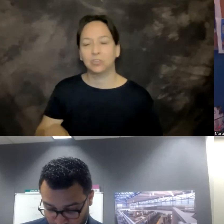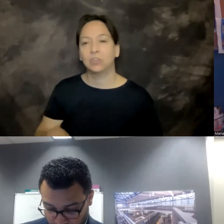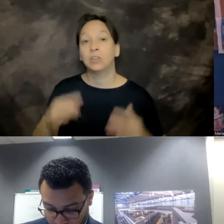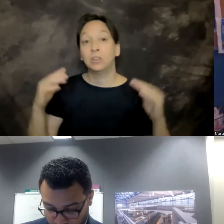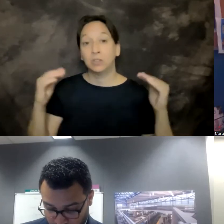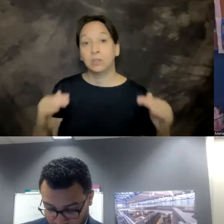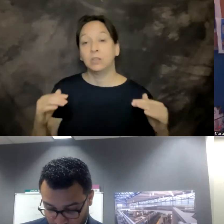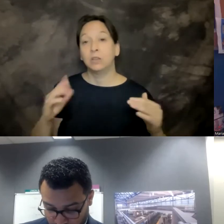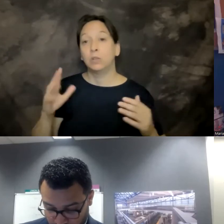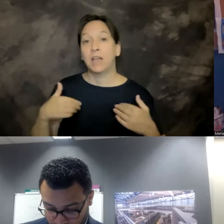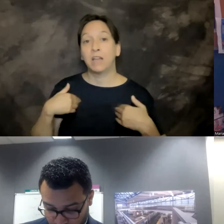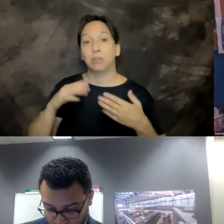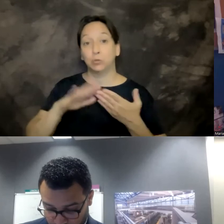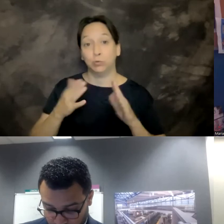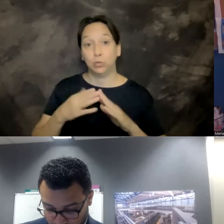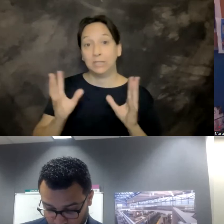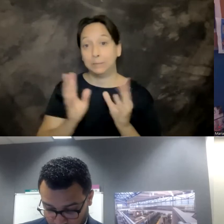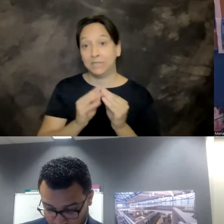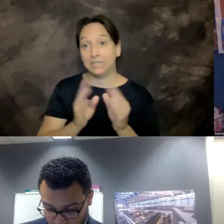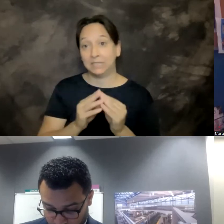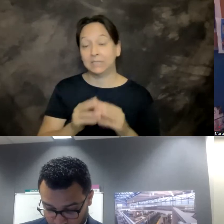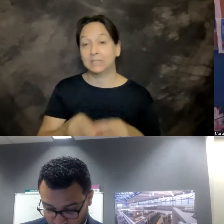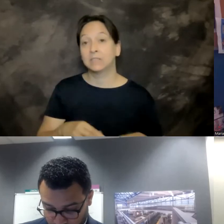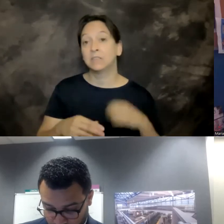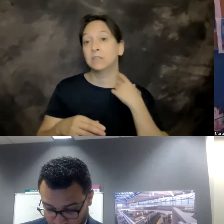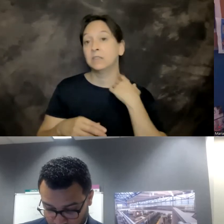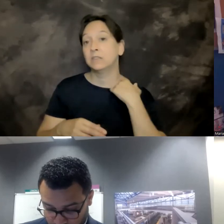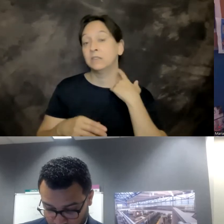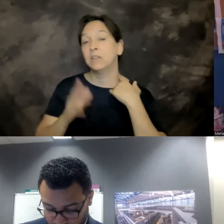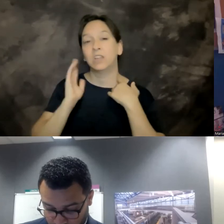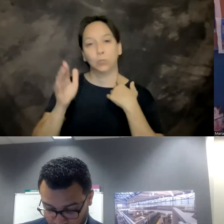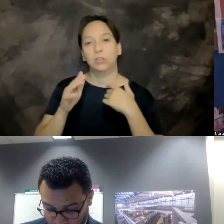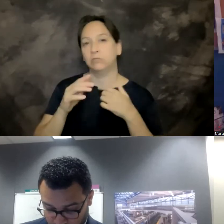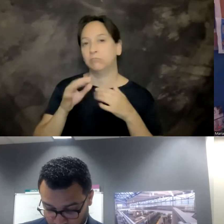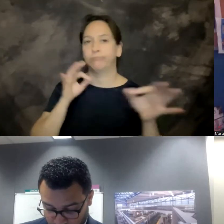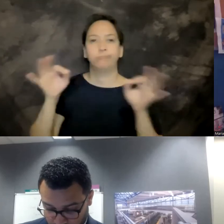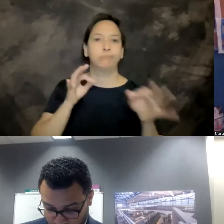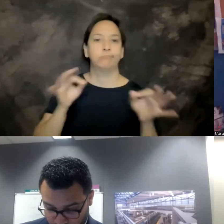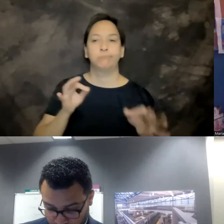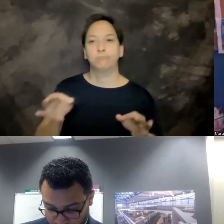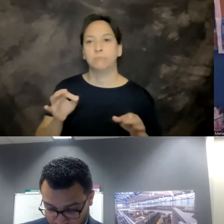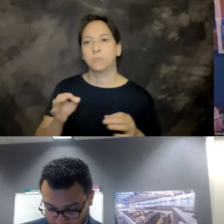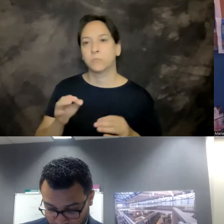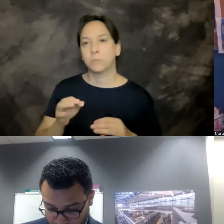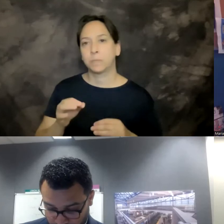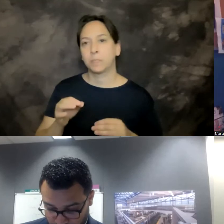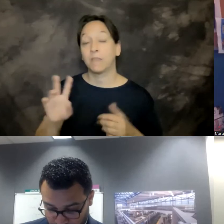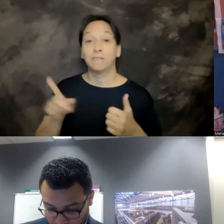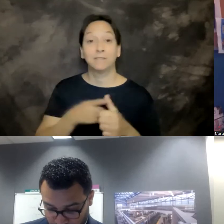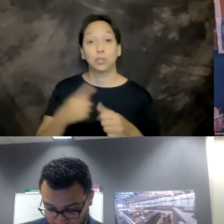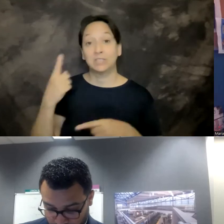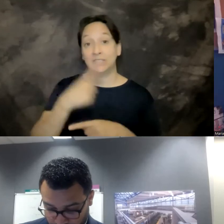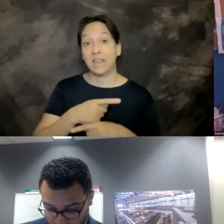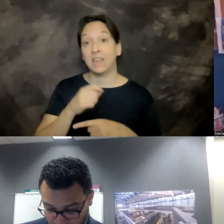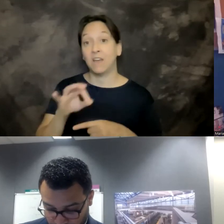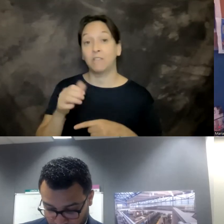be at community meetings, and all the community meetings leading up sharing this information. We'll be present the first day of commuting. So